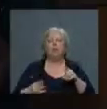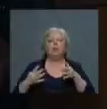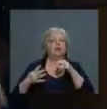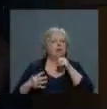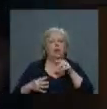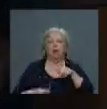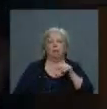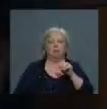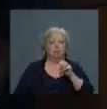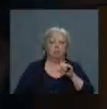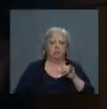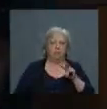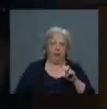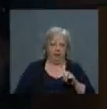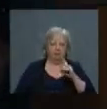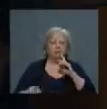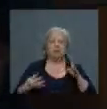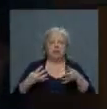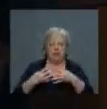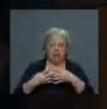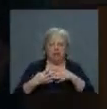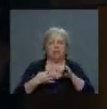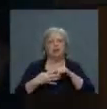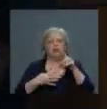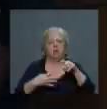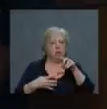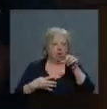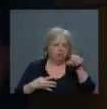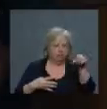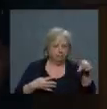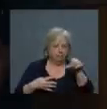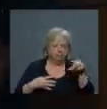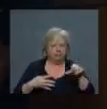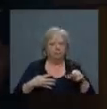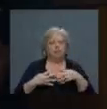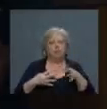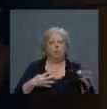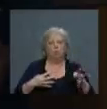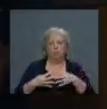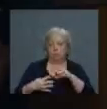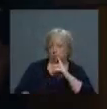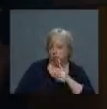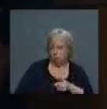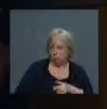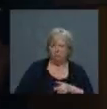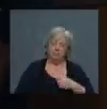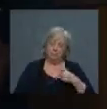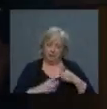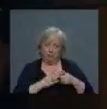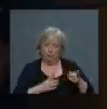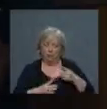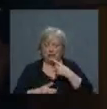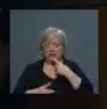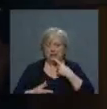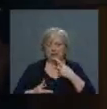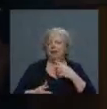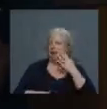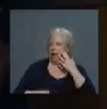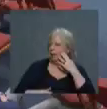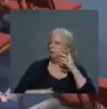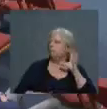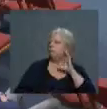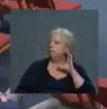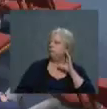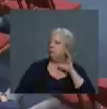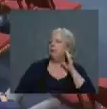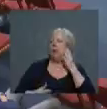wanted to let you know be that. Sure. That's what he said. That's what he said. I've been listening. I know all he agreed to was